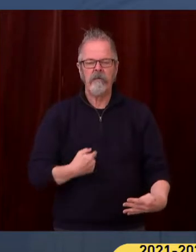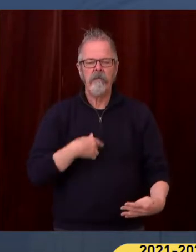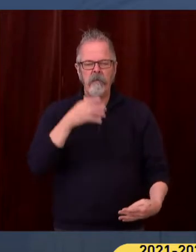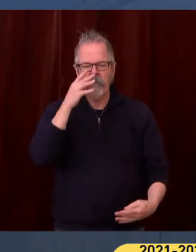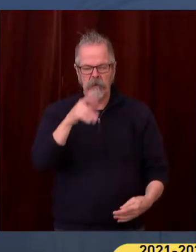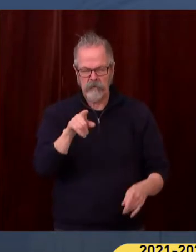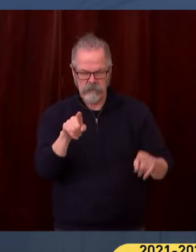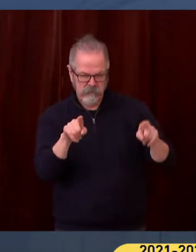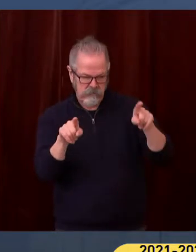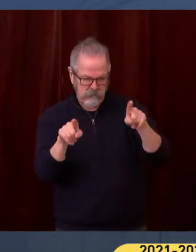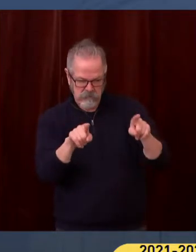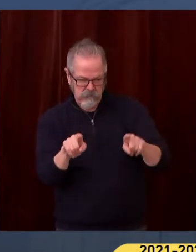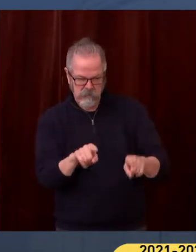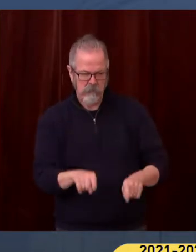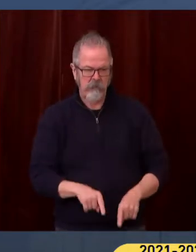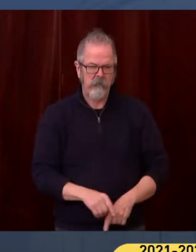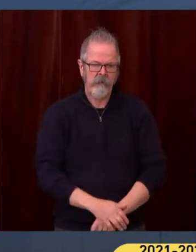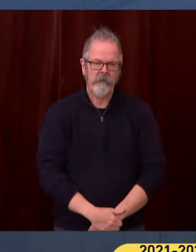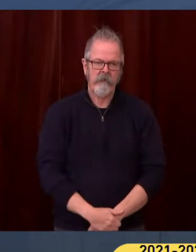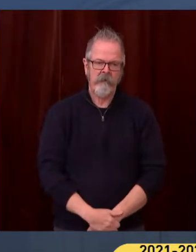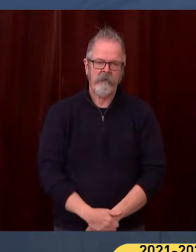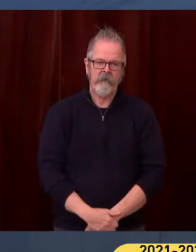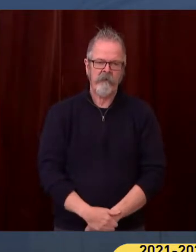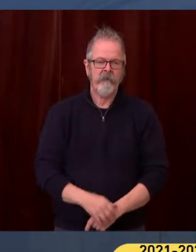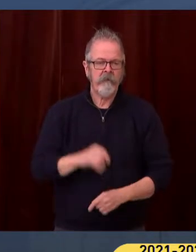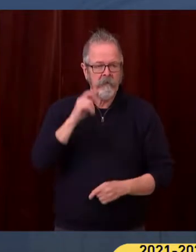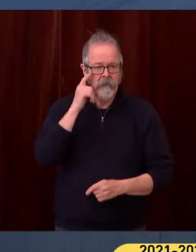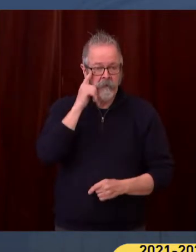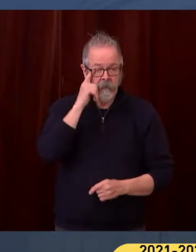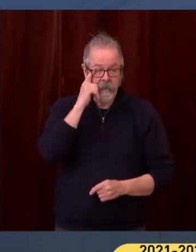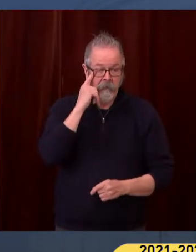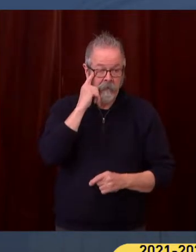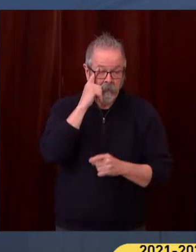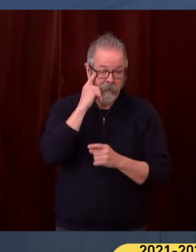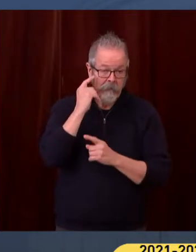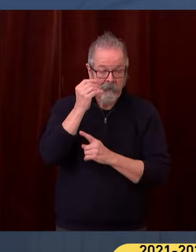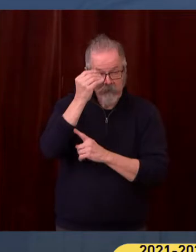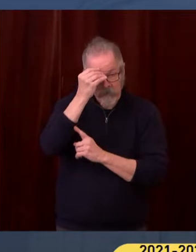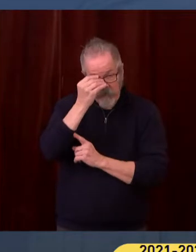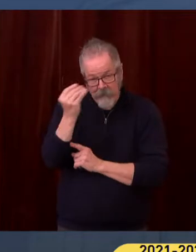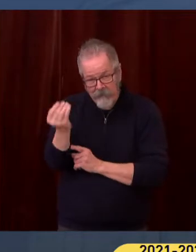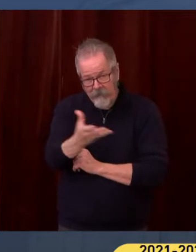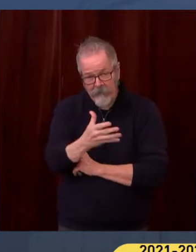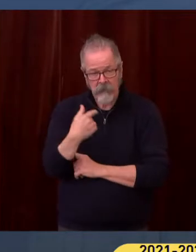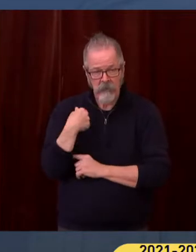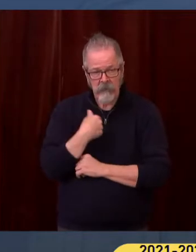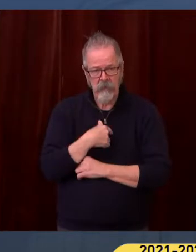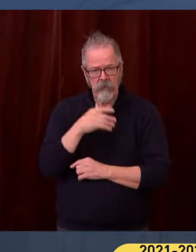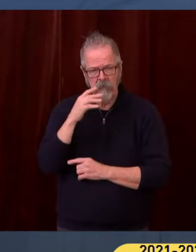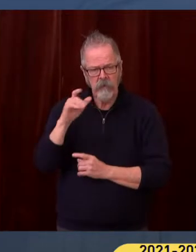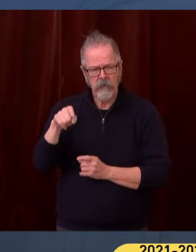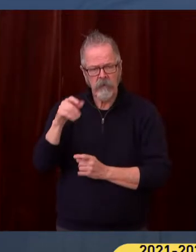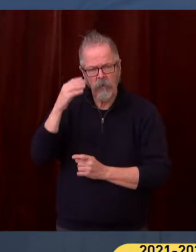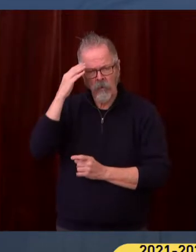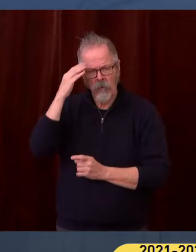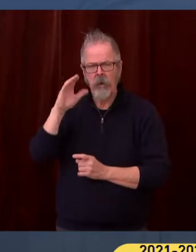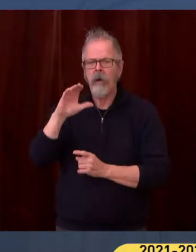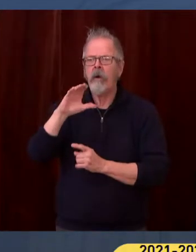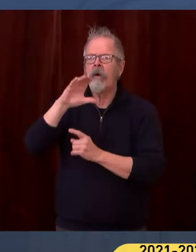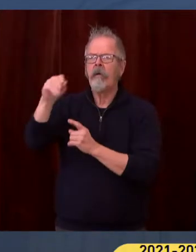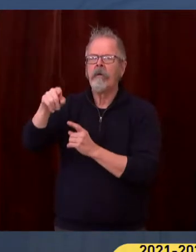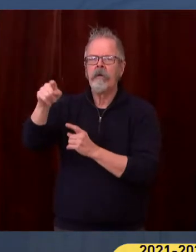not make us uncompetitive from a trade perspective. We're alert to that. We're going to keep jobs here in the state of Washington. I'm confident of that.